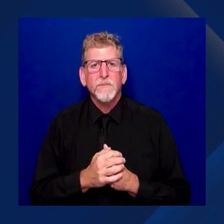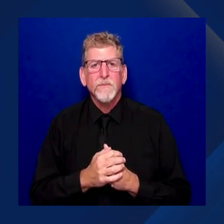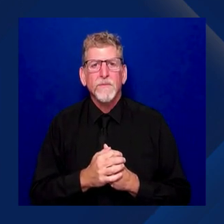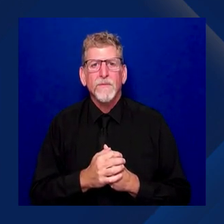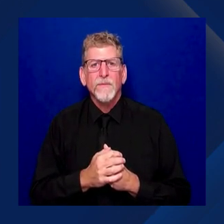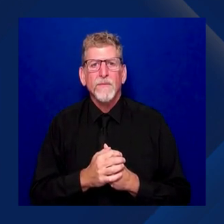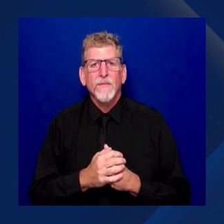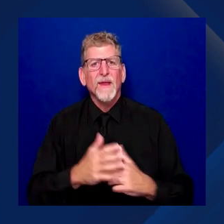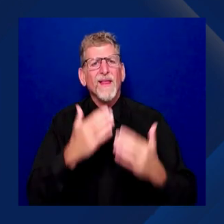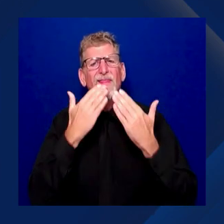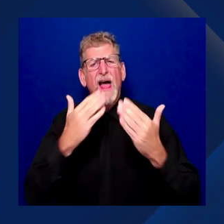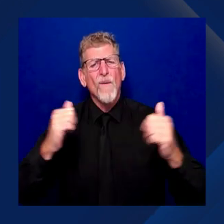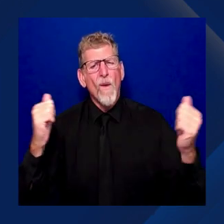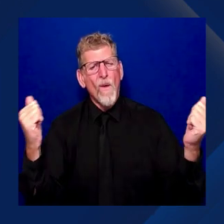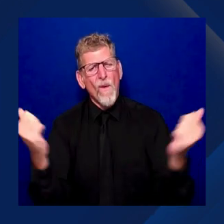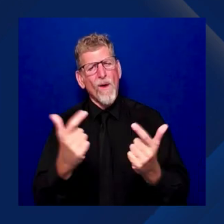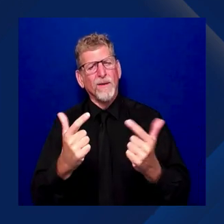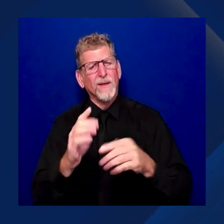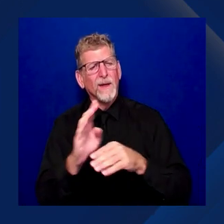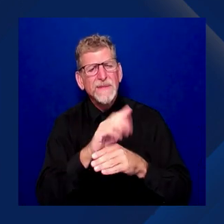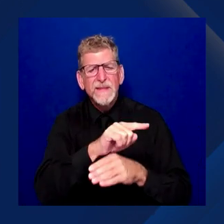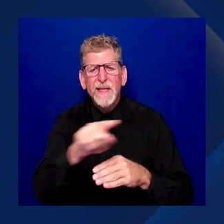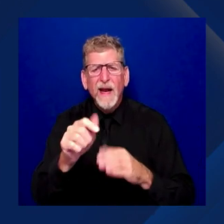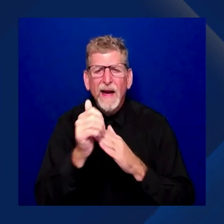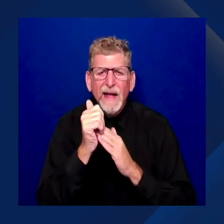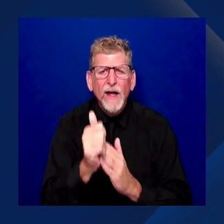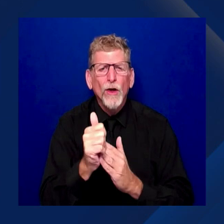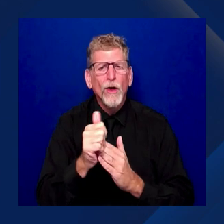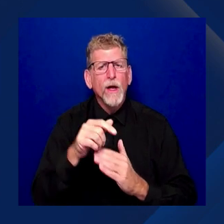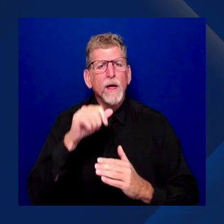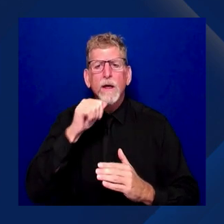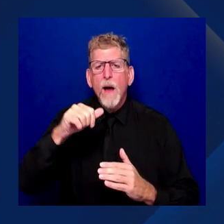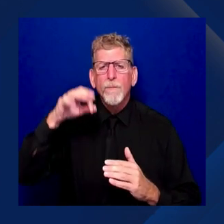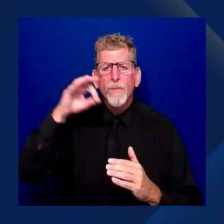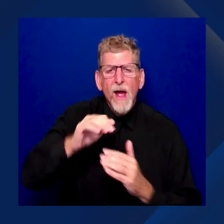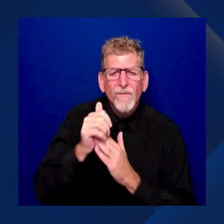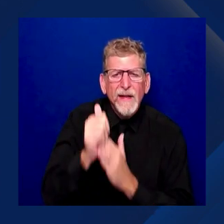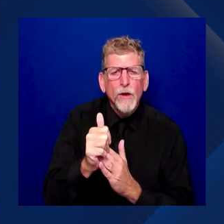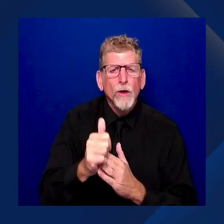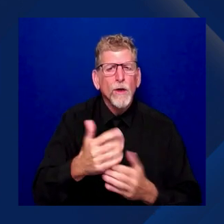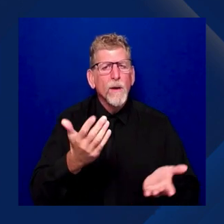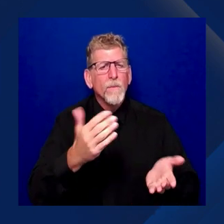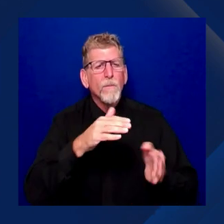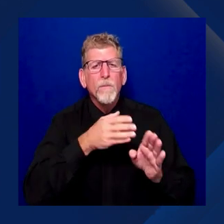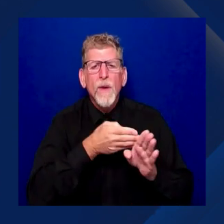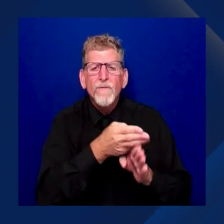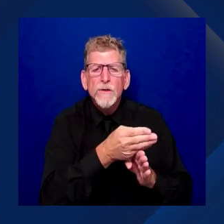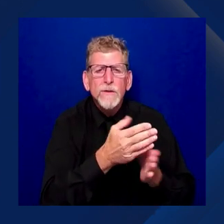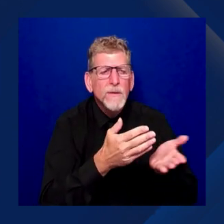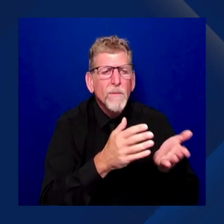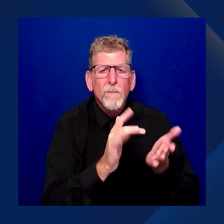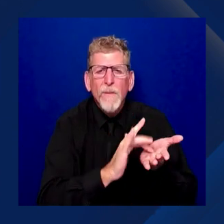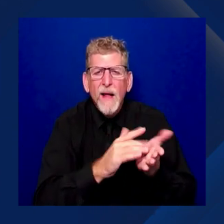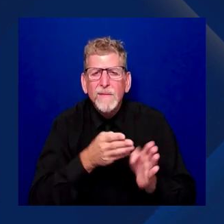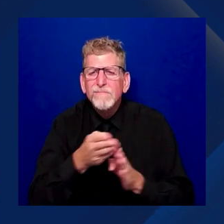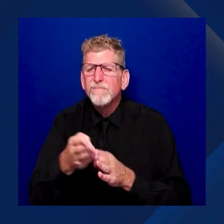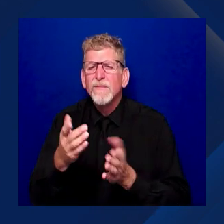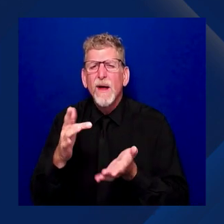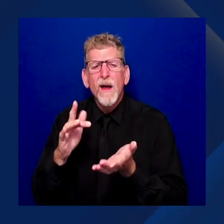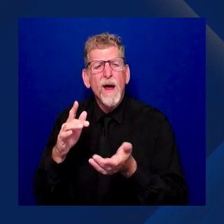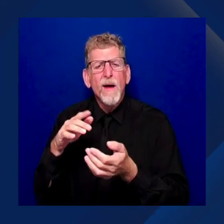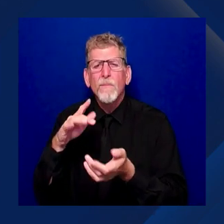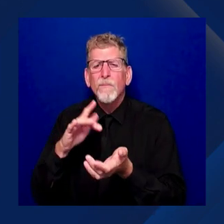the medical professionals, the community organizers, the patient advocates, all of you. Thank you for